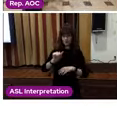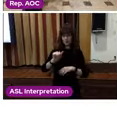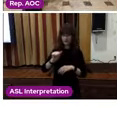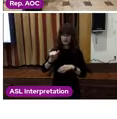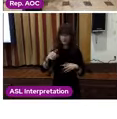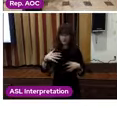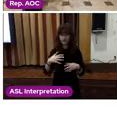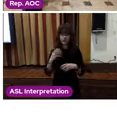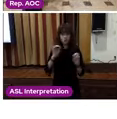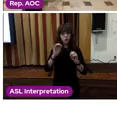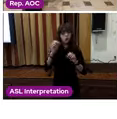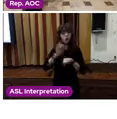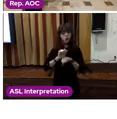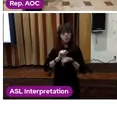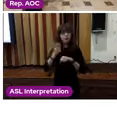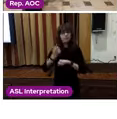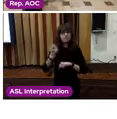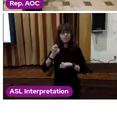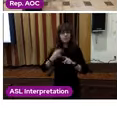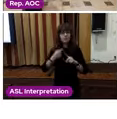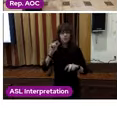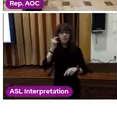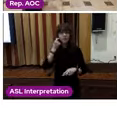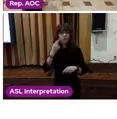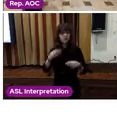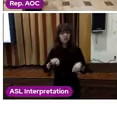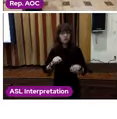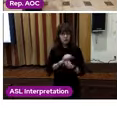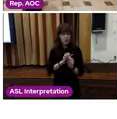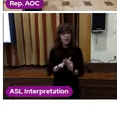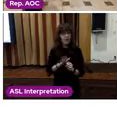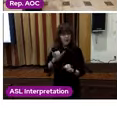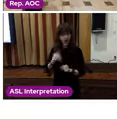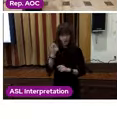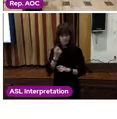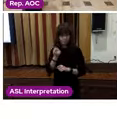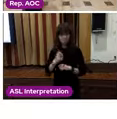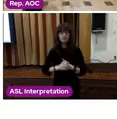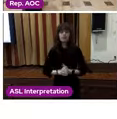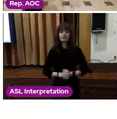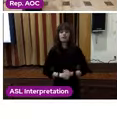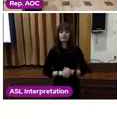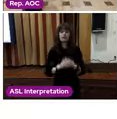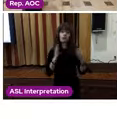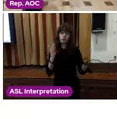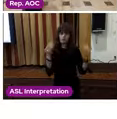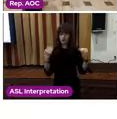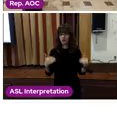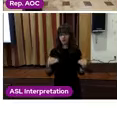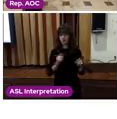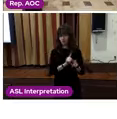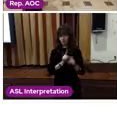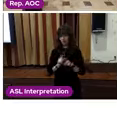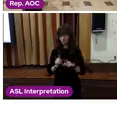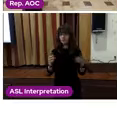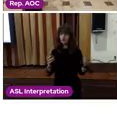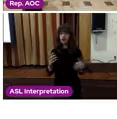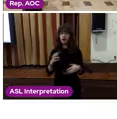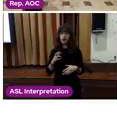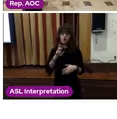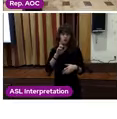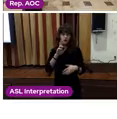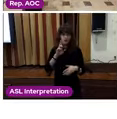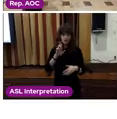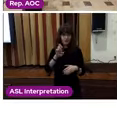see. Now, next after that is the matter of redistricting. And I'm sorry if I'm going a